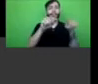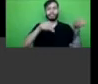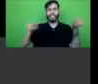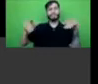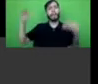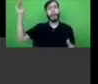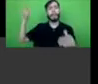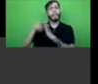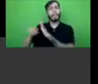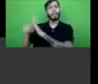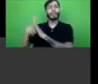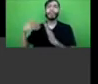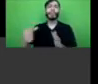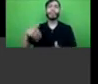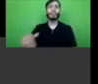Slide, and then slide.